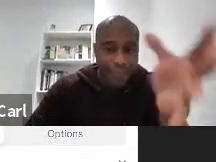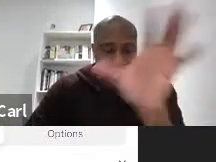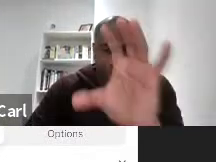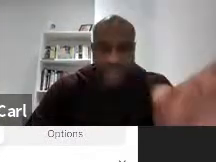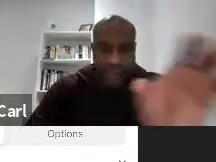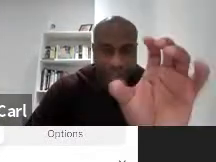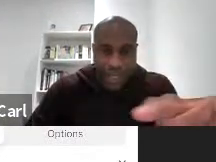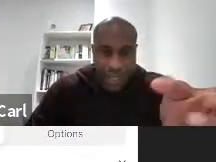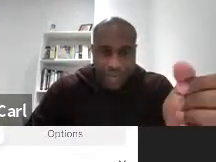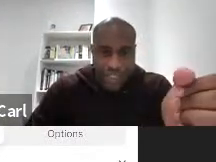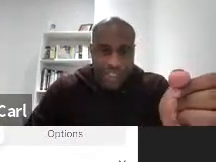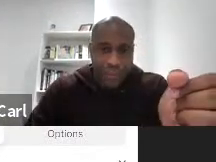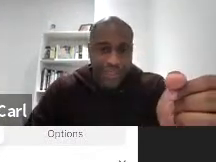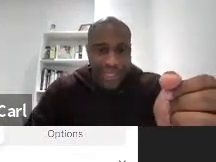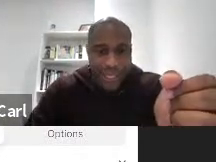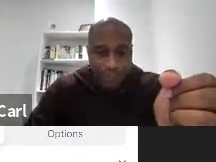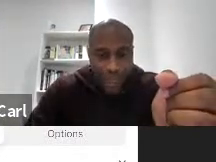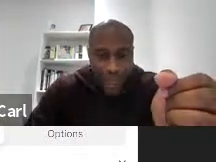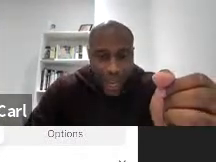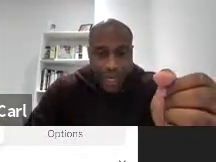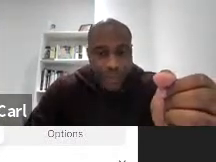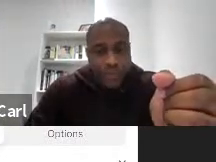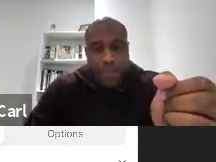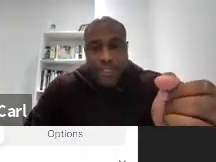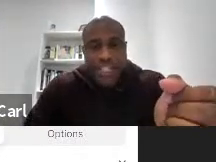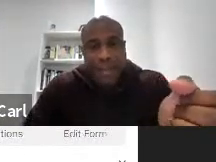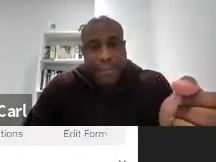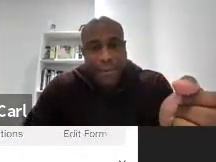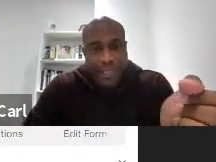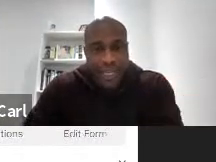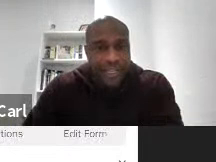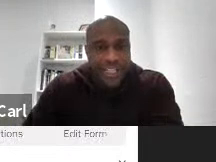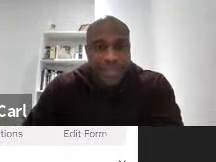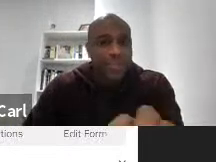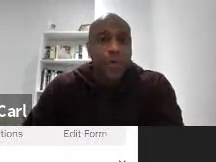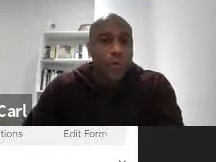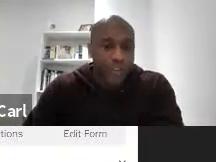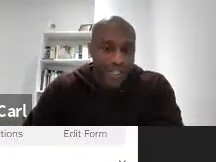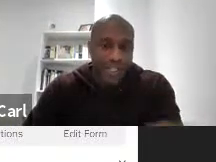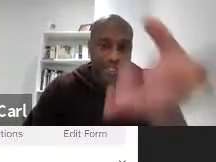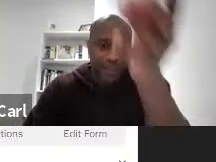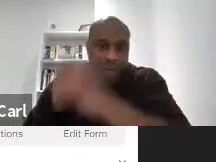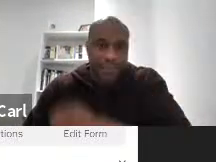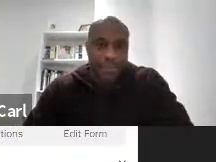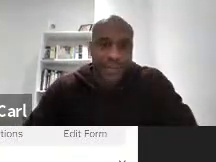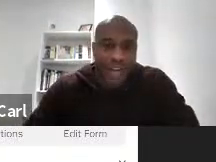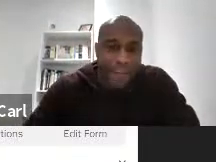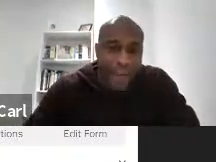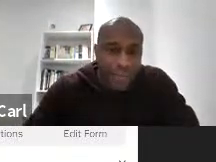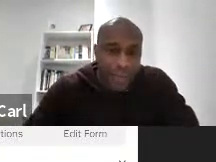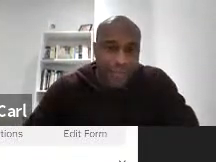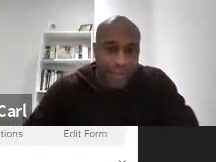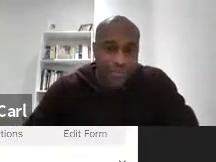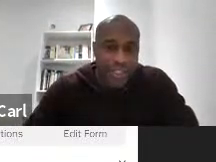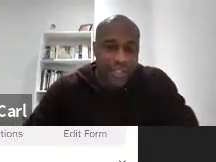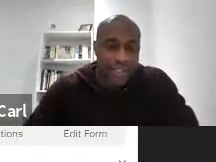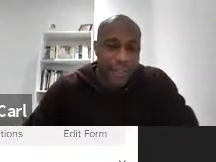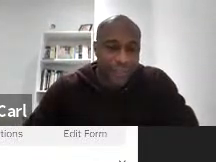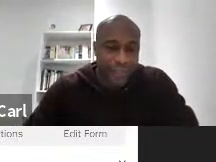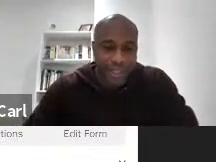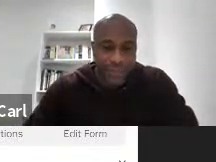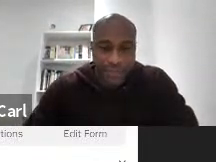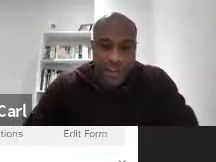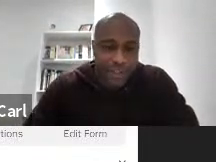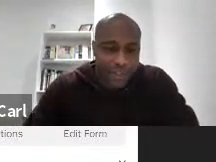app. I put together just some dummy data. And I can also potentially make bookings. I can customize all of this. This is a dummy booking that I made when I first created